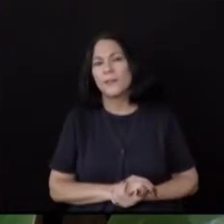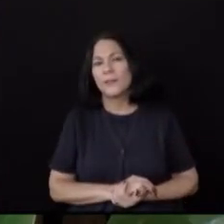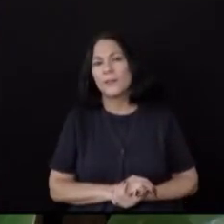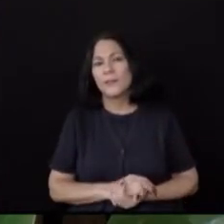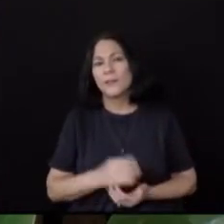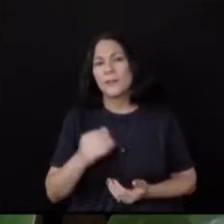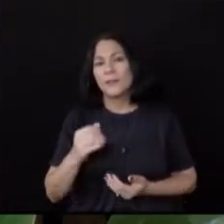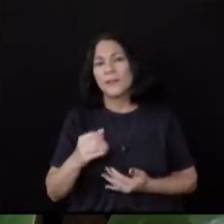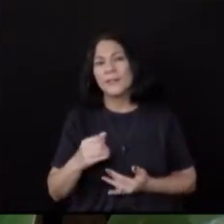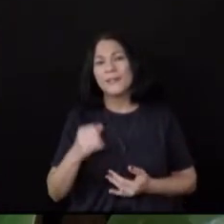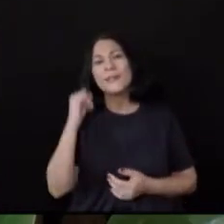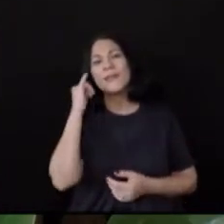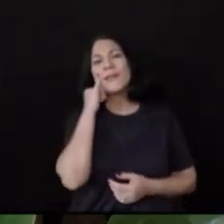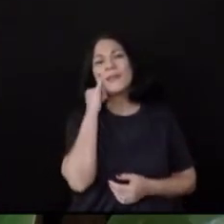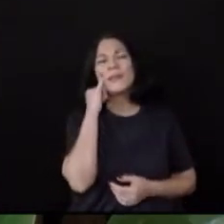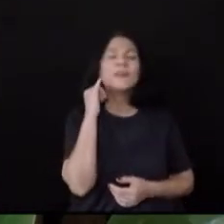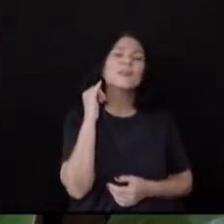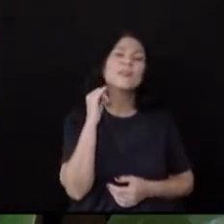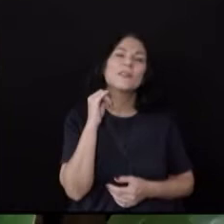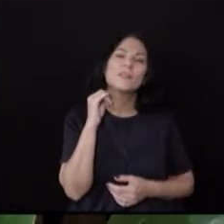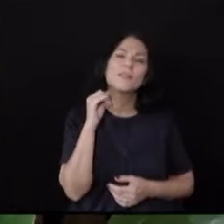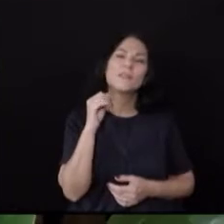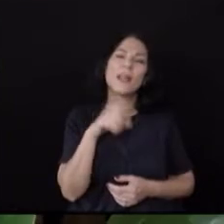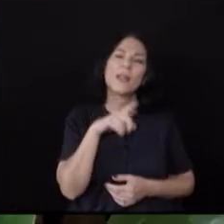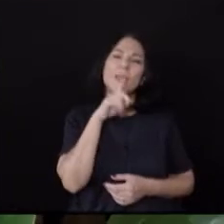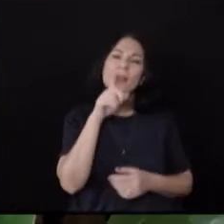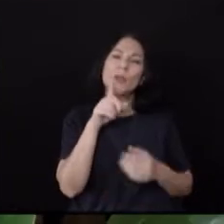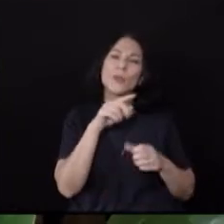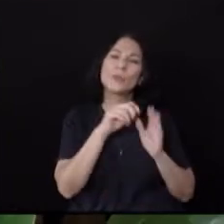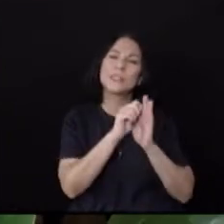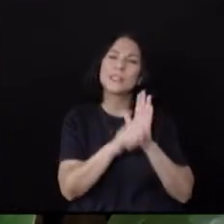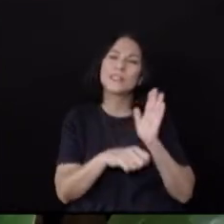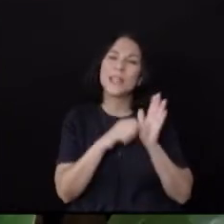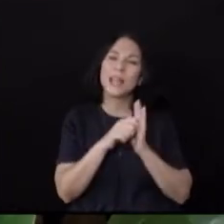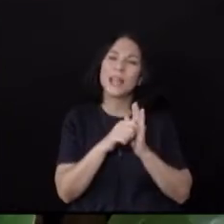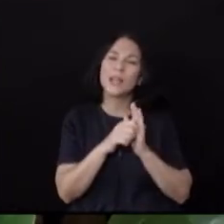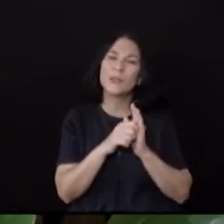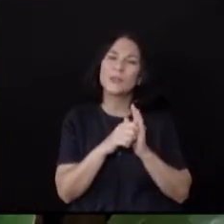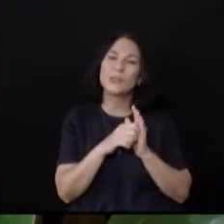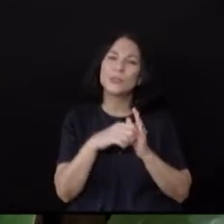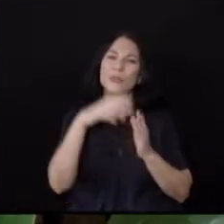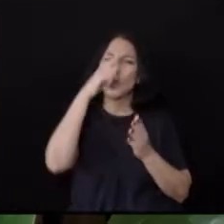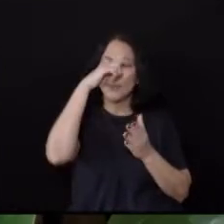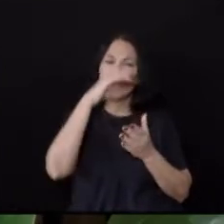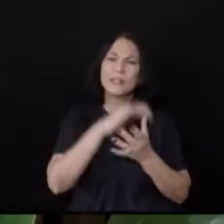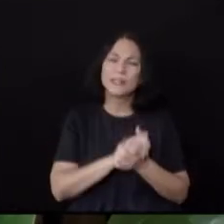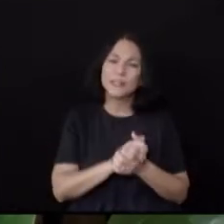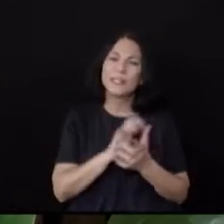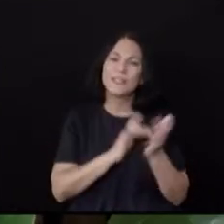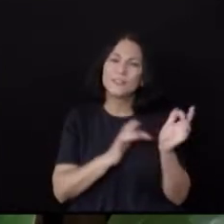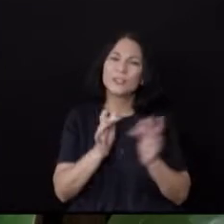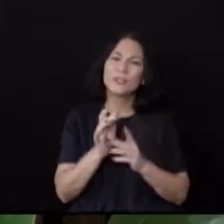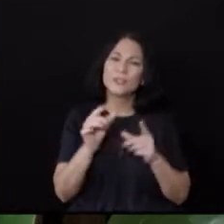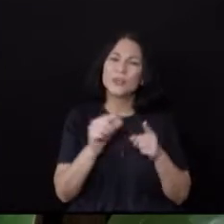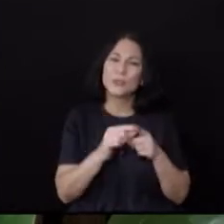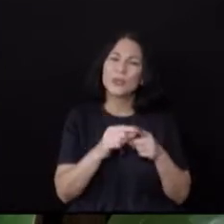If there was ever a time for us to take Jesus at his word on this, church, it is